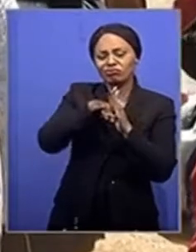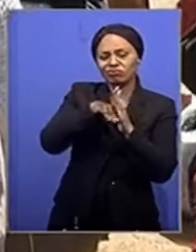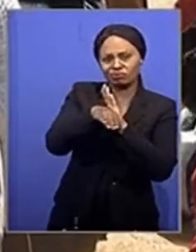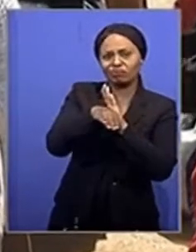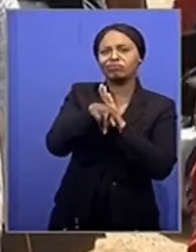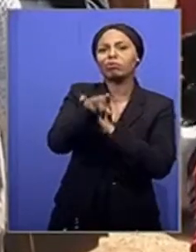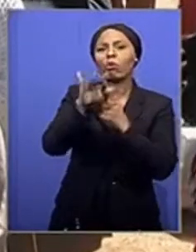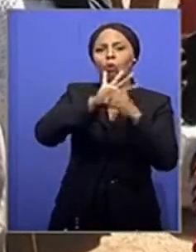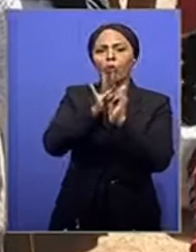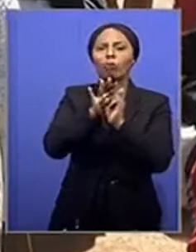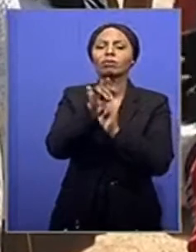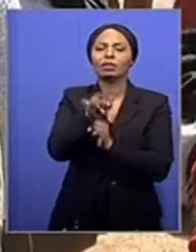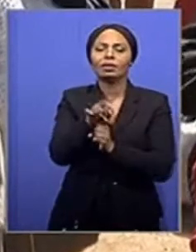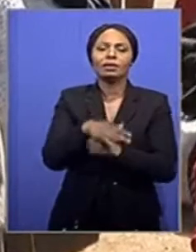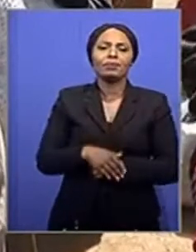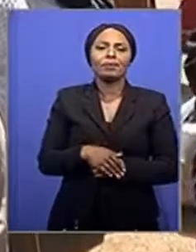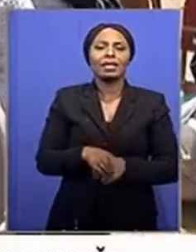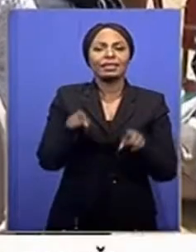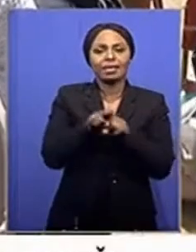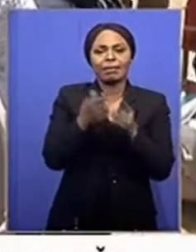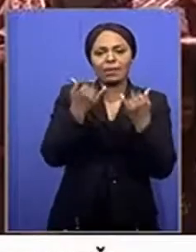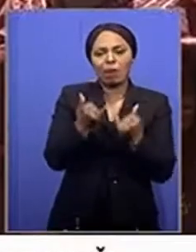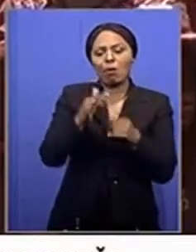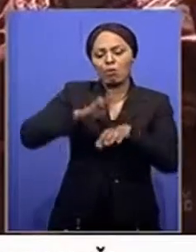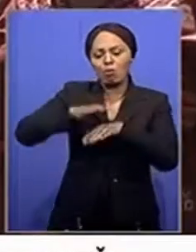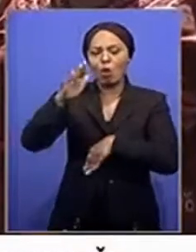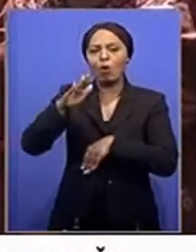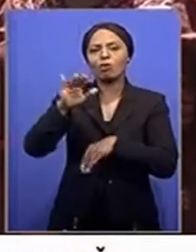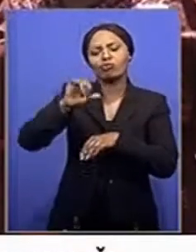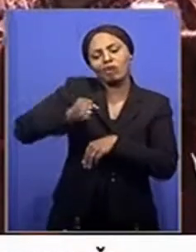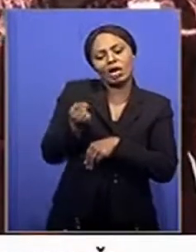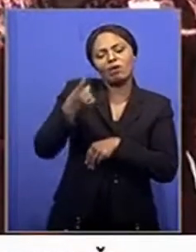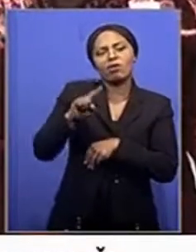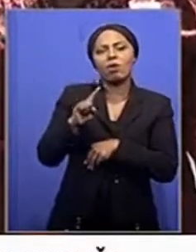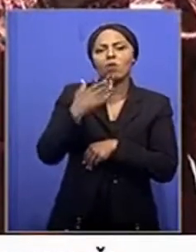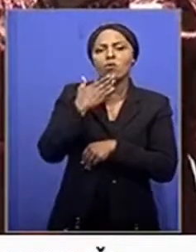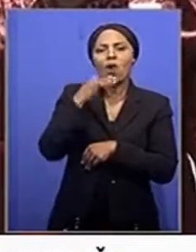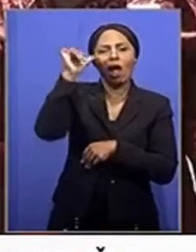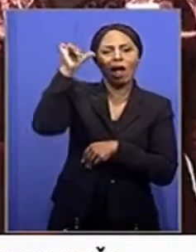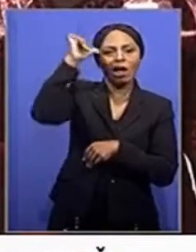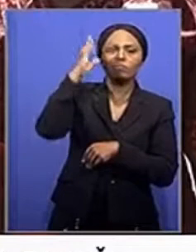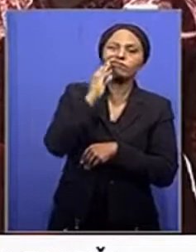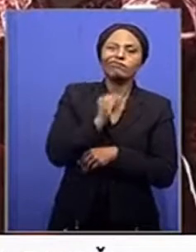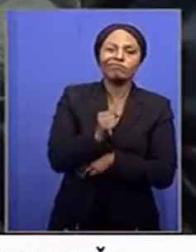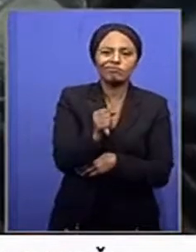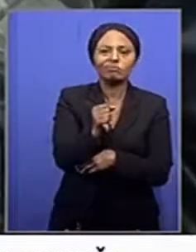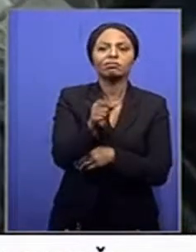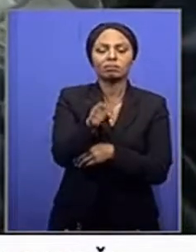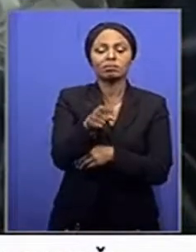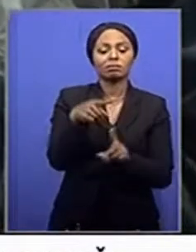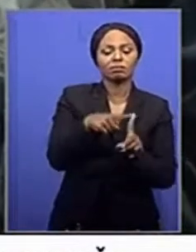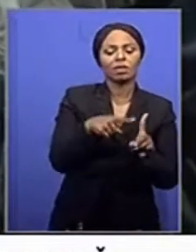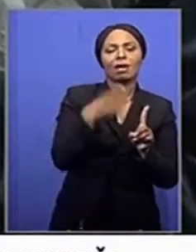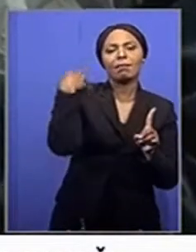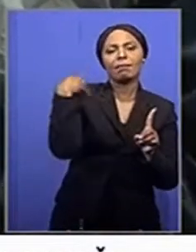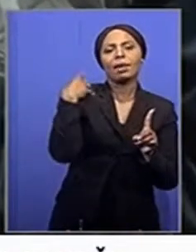tše 15. Palo ye nngwe ya meento e abetšwe batšofe. Tona ya maphelo ngaka Joe Phaahla o re lekgotla leo le šetšanego